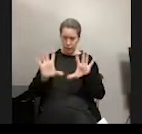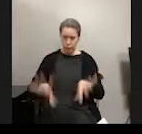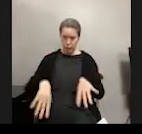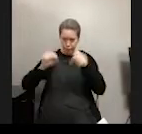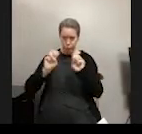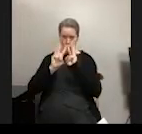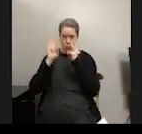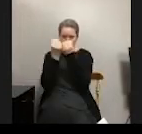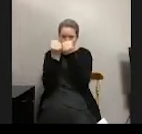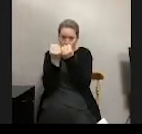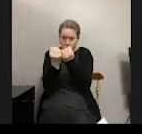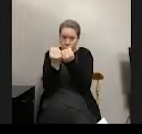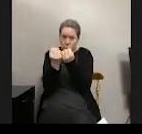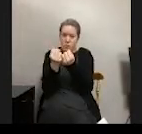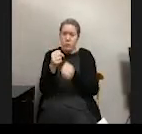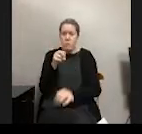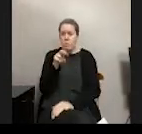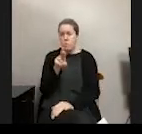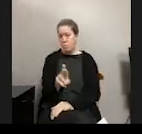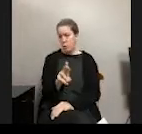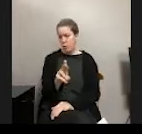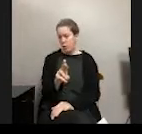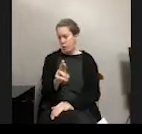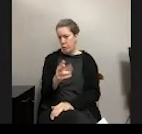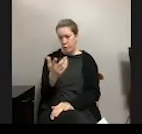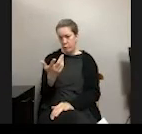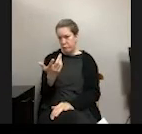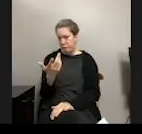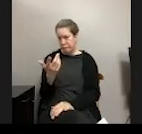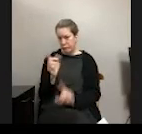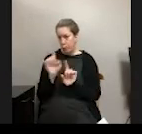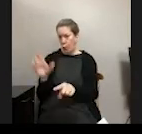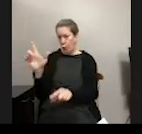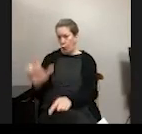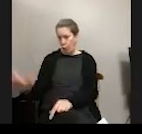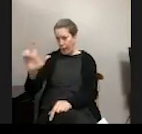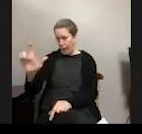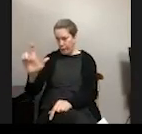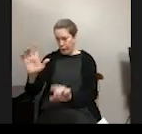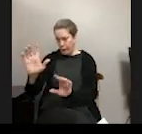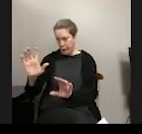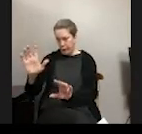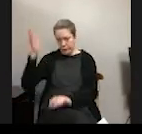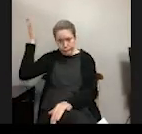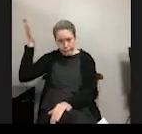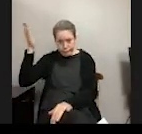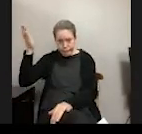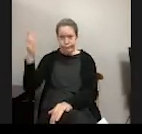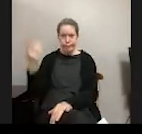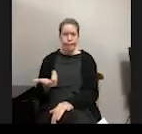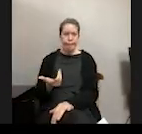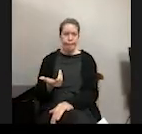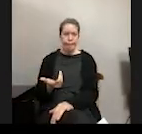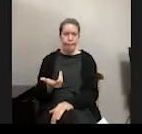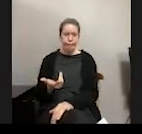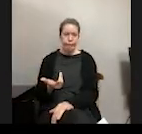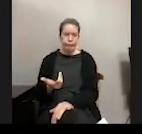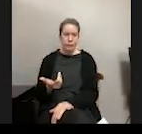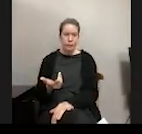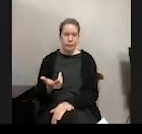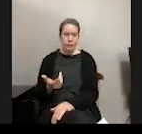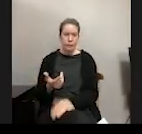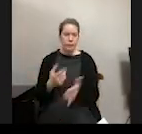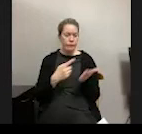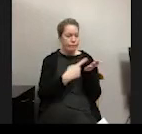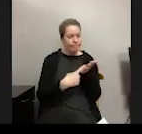or as I say, maybe talks in libraries. I'm just just like talking to family members, they really don't